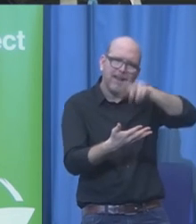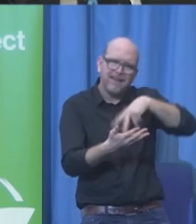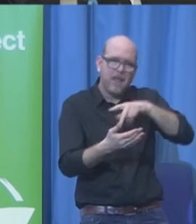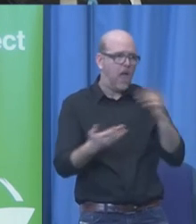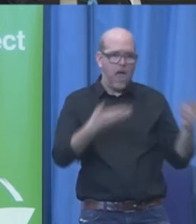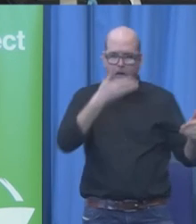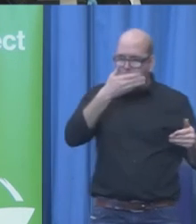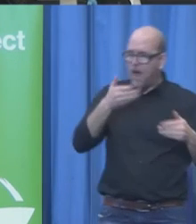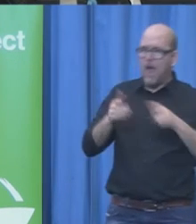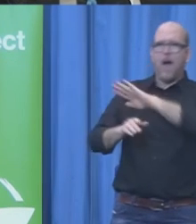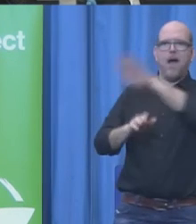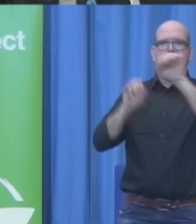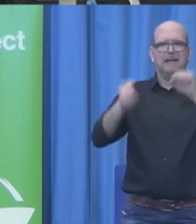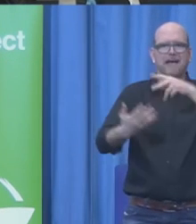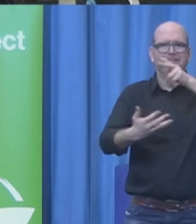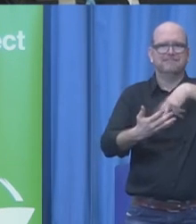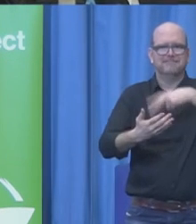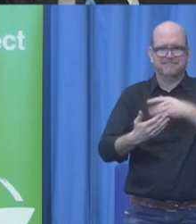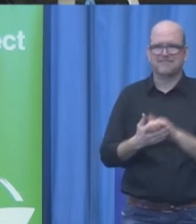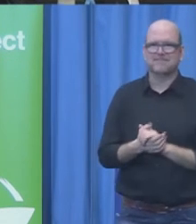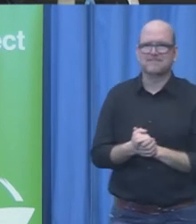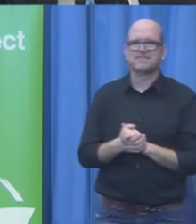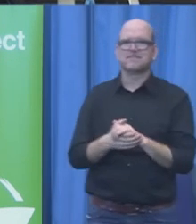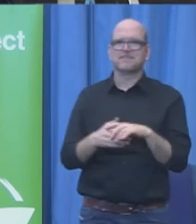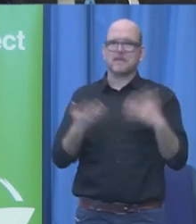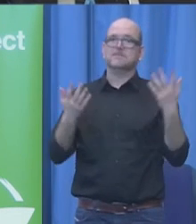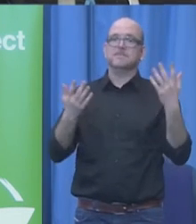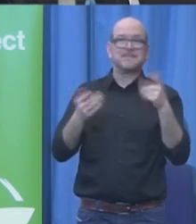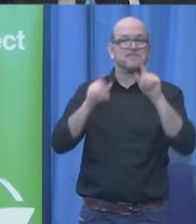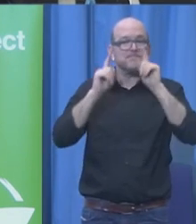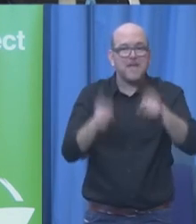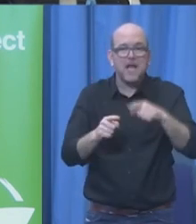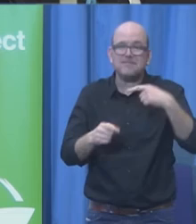jobs. This is